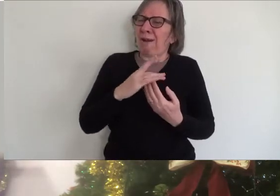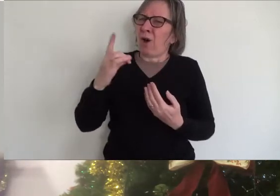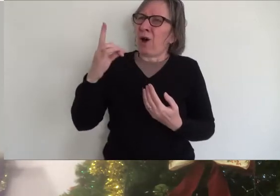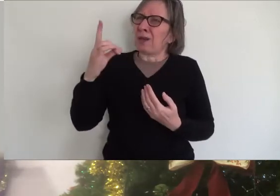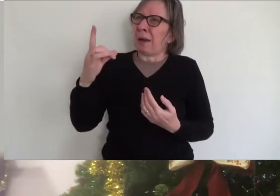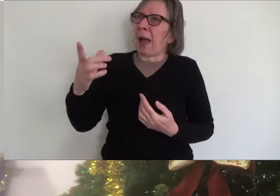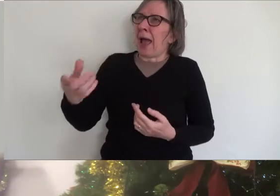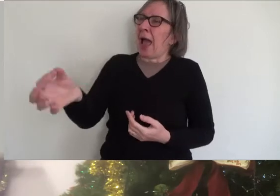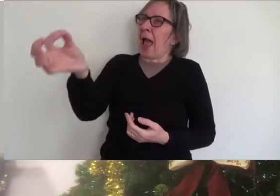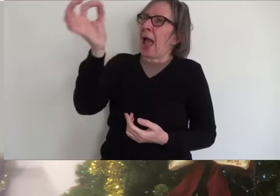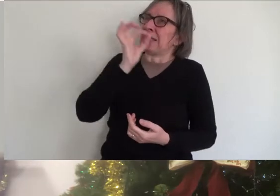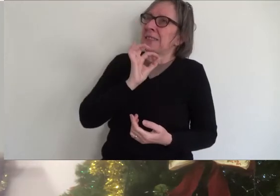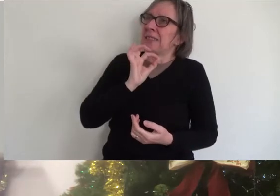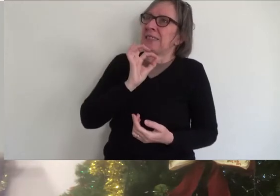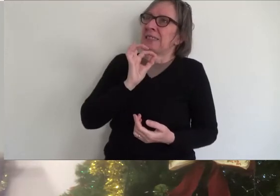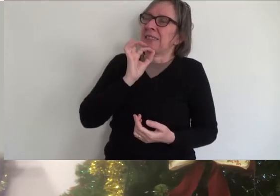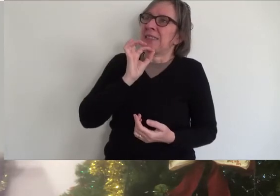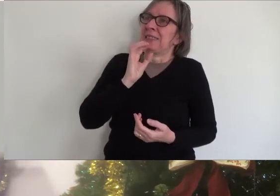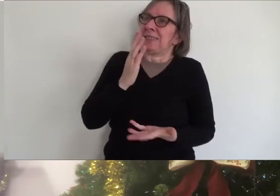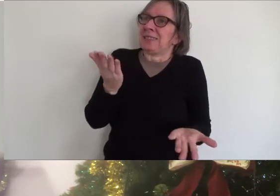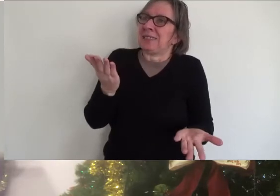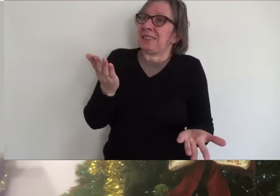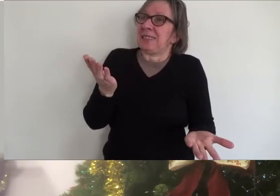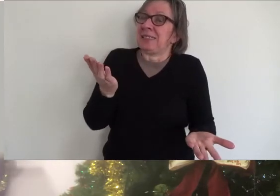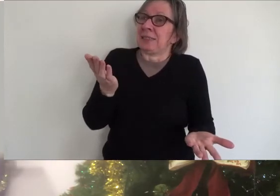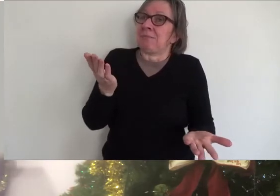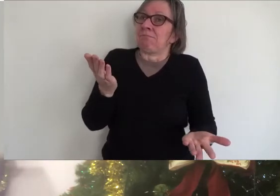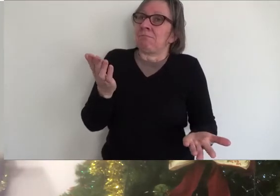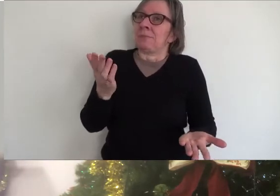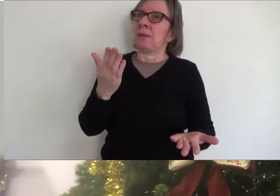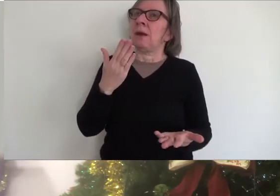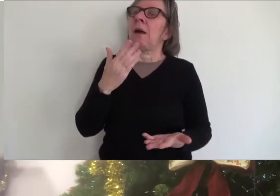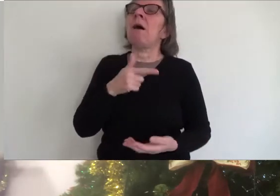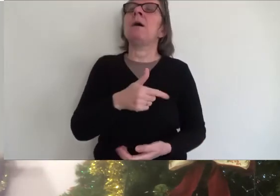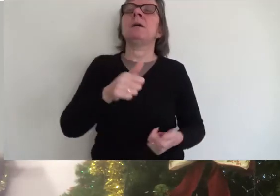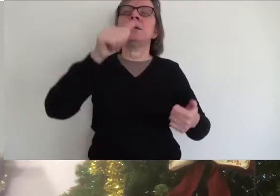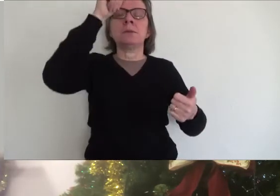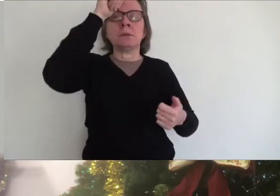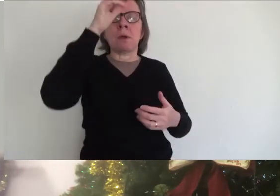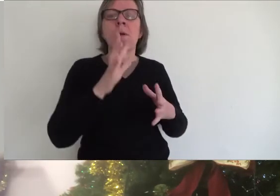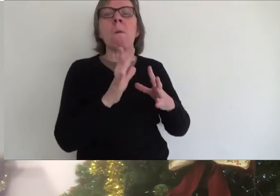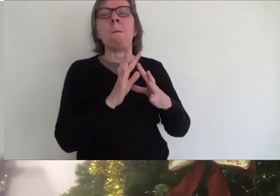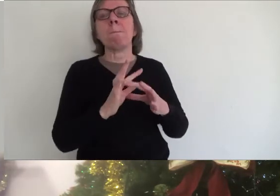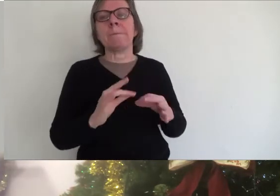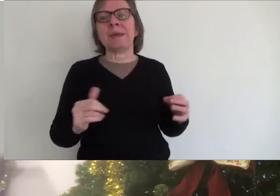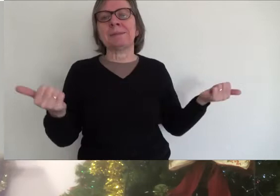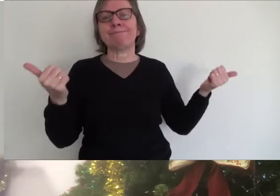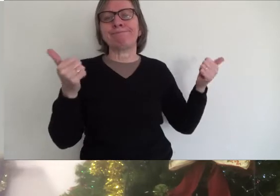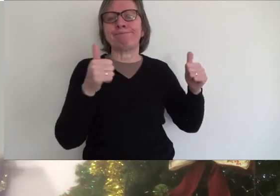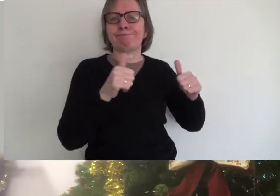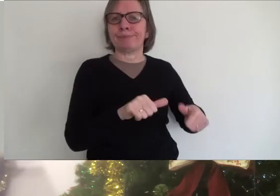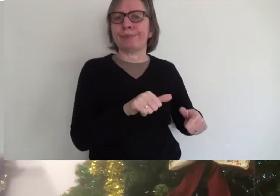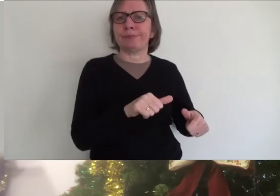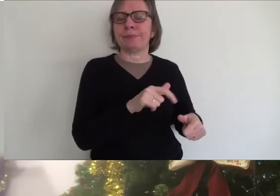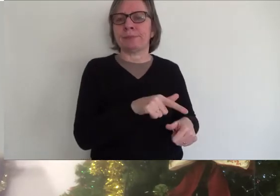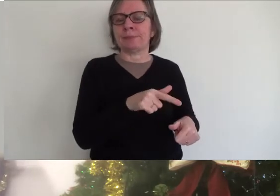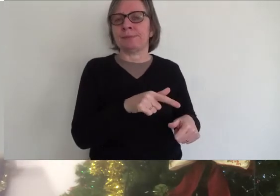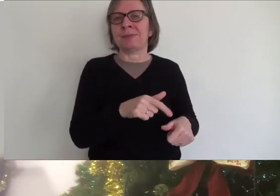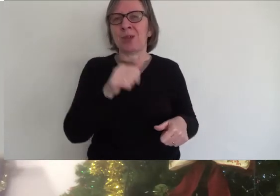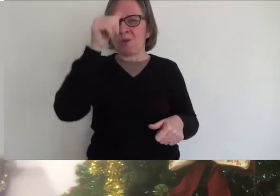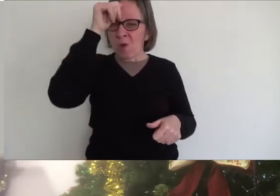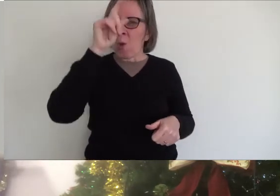We have that epiphany. Everything fits in place and we're at peace about where we're going to go and what we need to do.